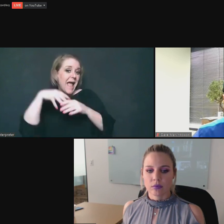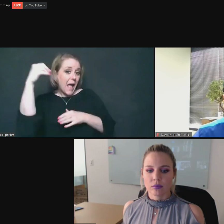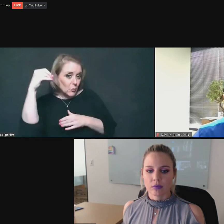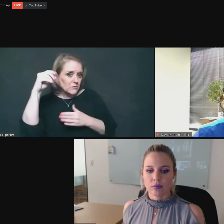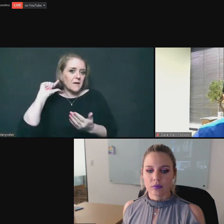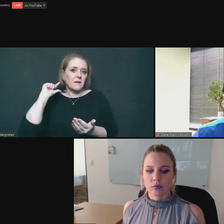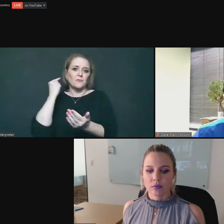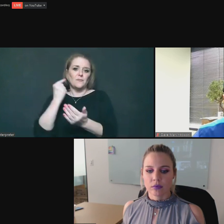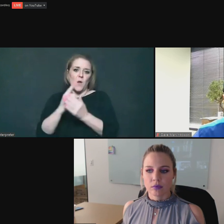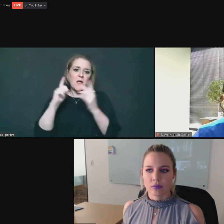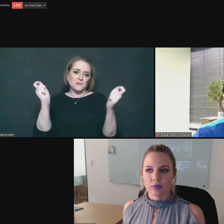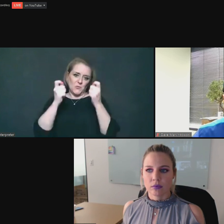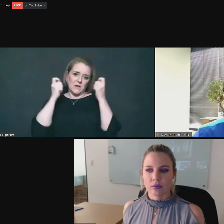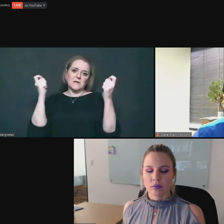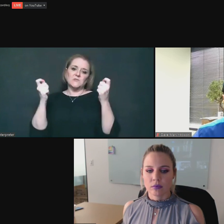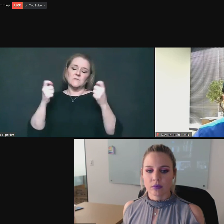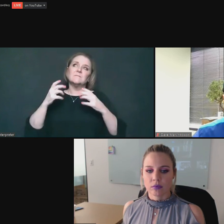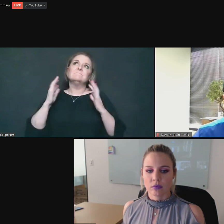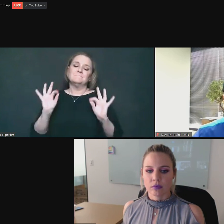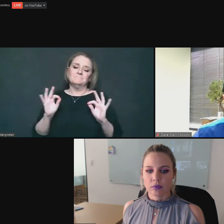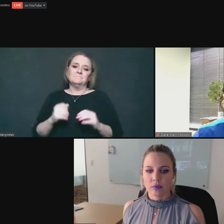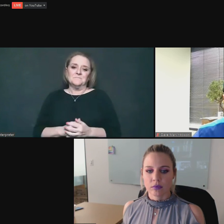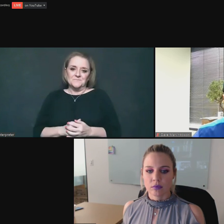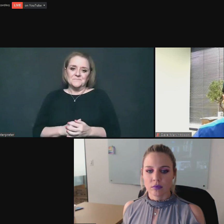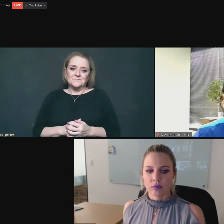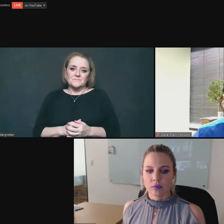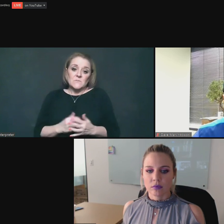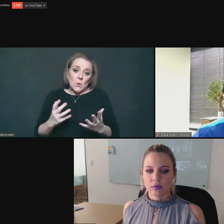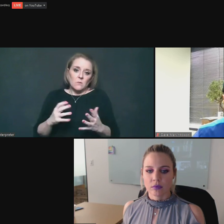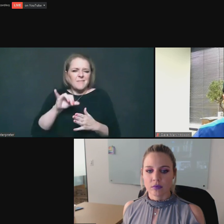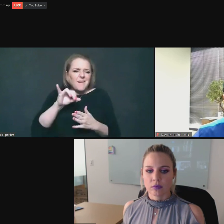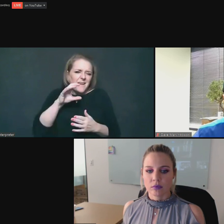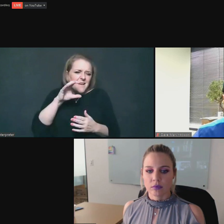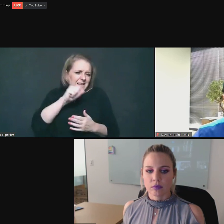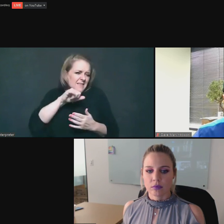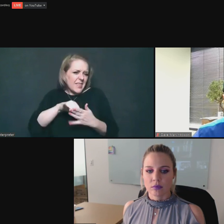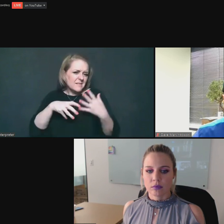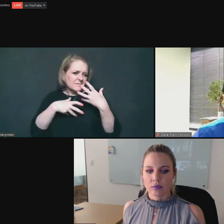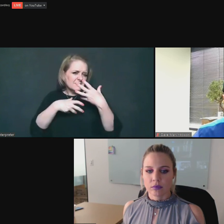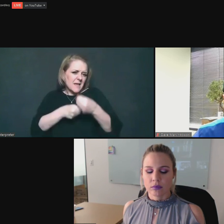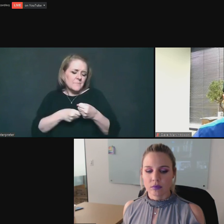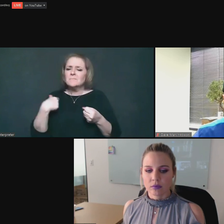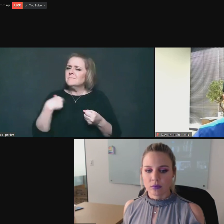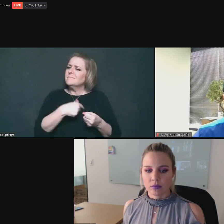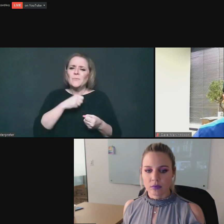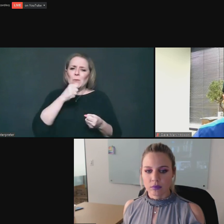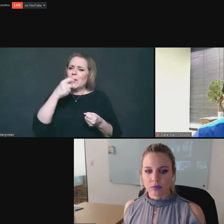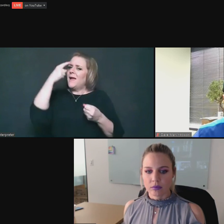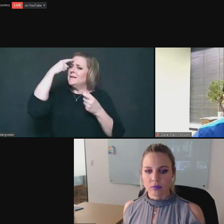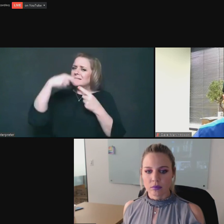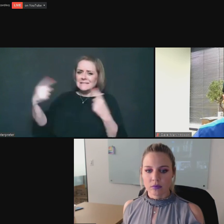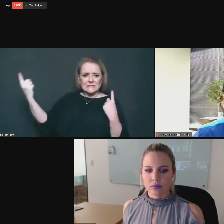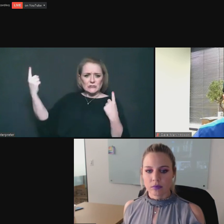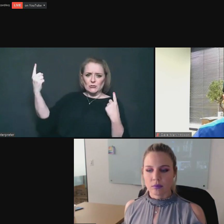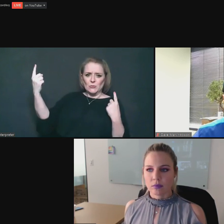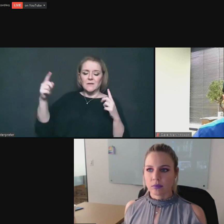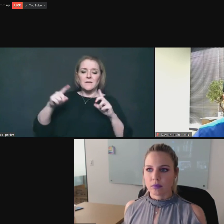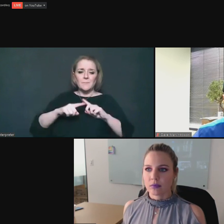for our students. So really, I guess that's summation. I wouldn't call it disagreement, but just a different approach.